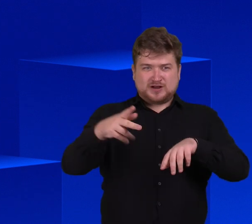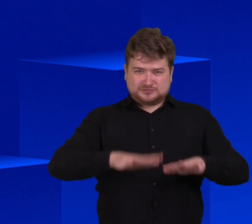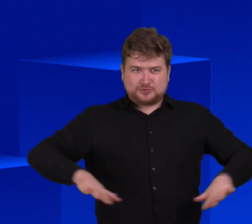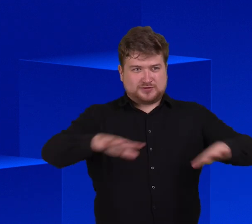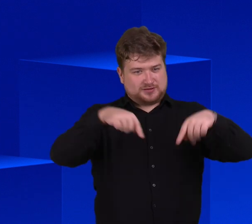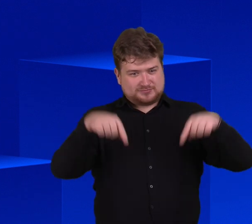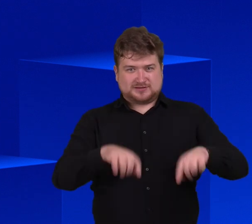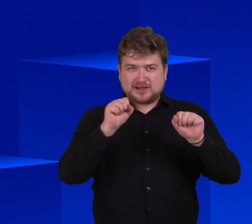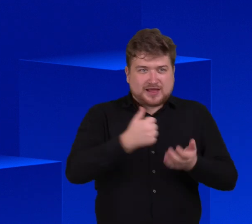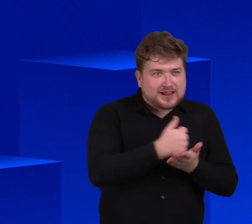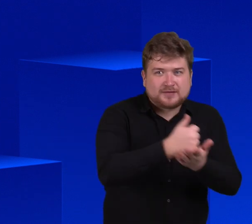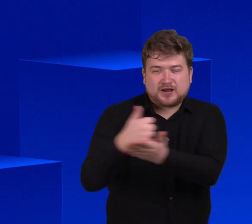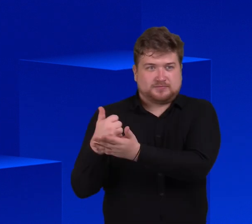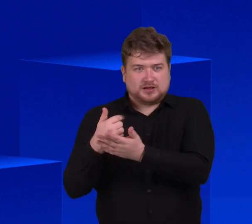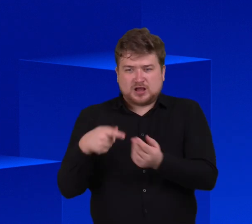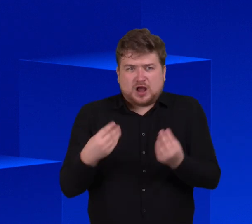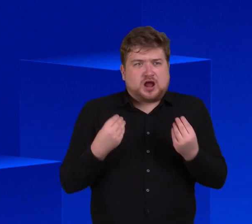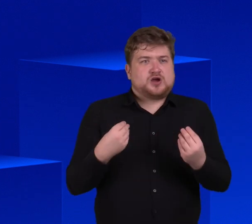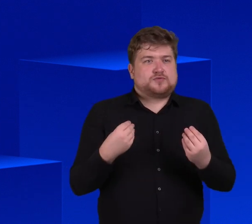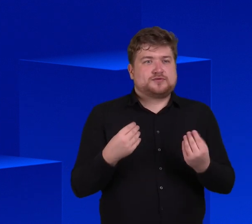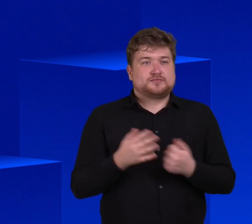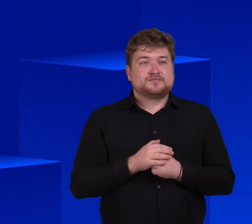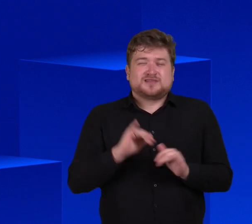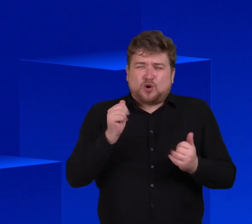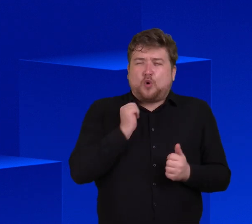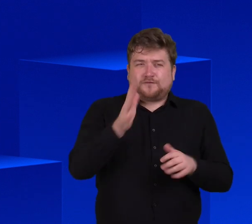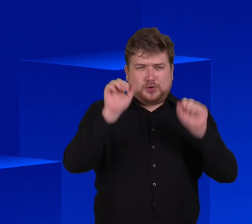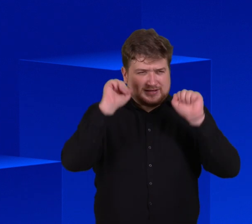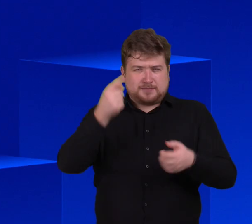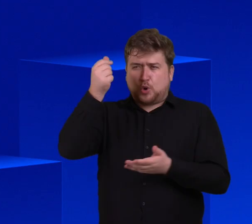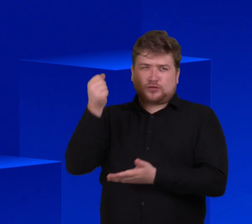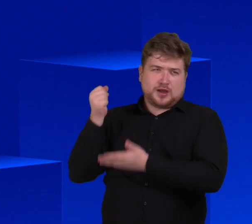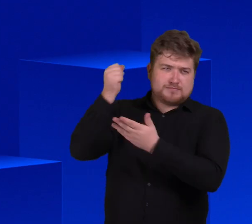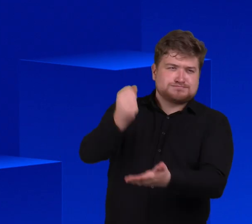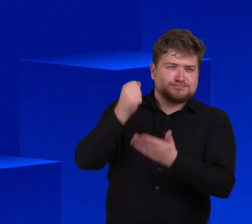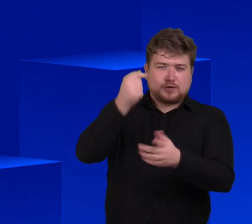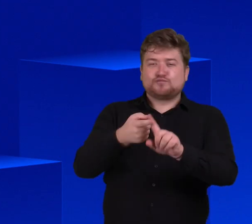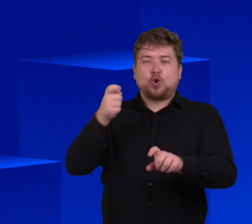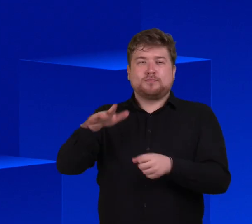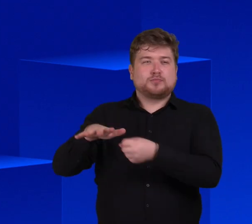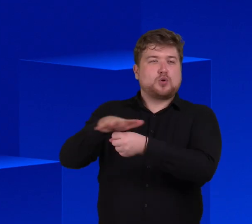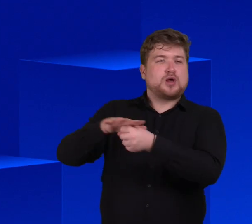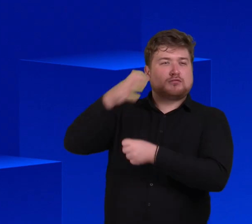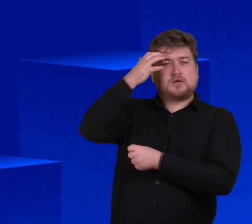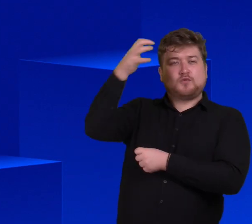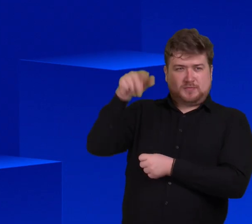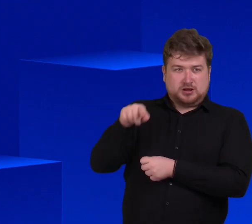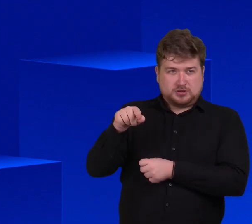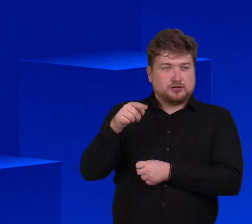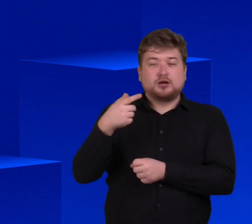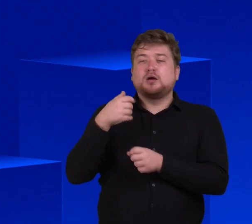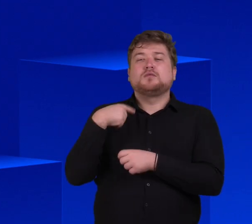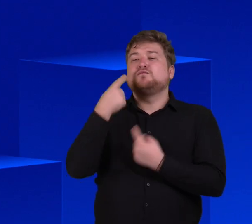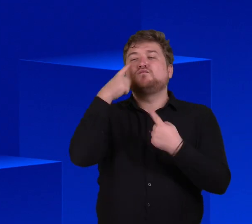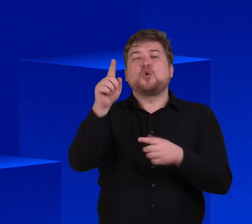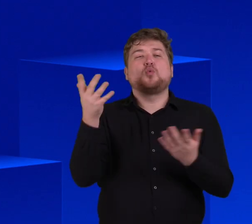authorities may offer to those professionals to come to the so-called inner peripheries areas and thrive there,